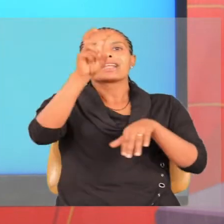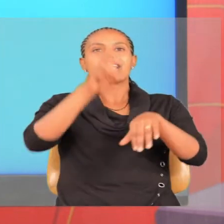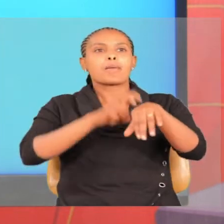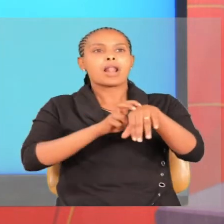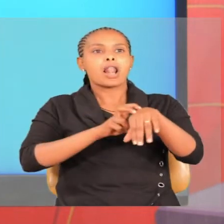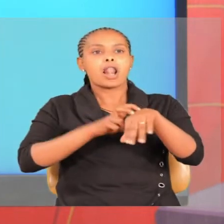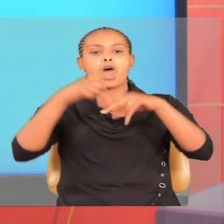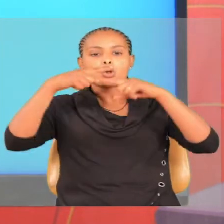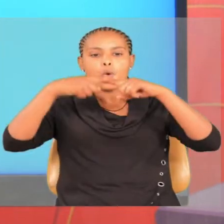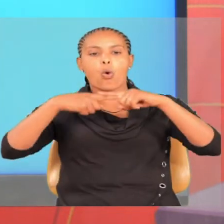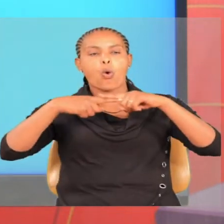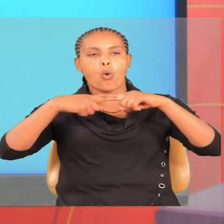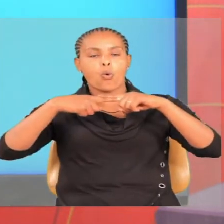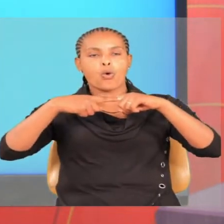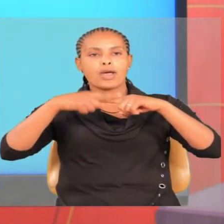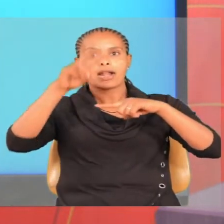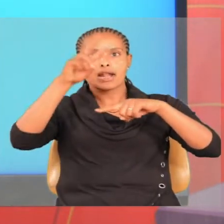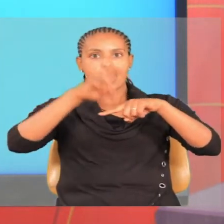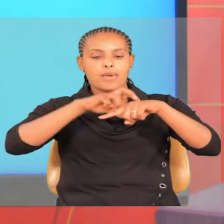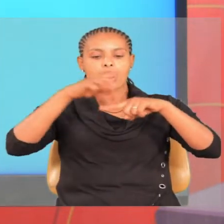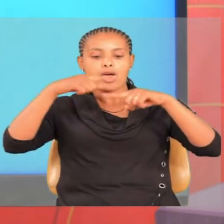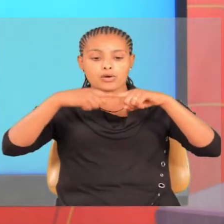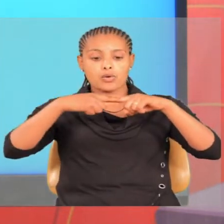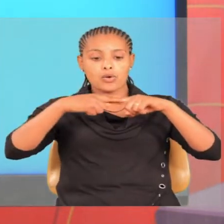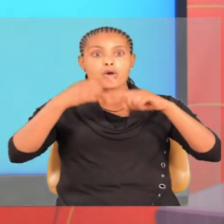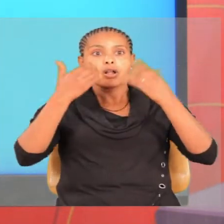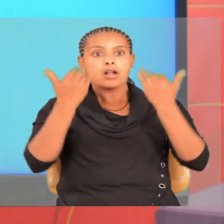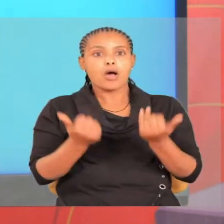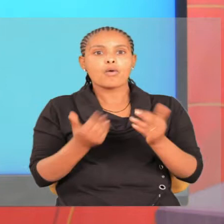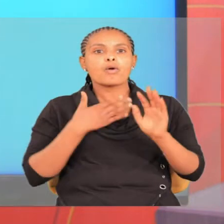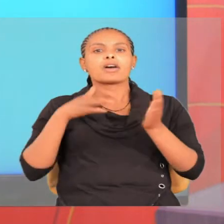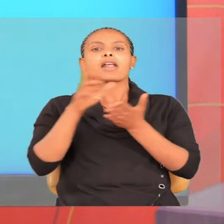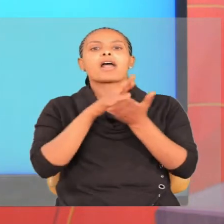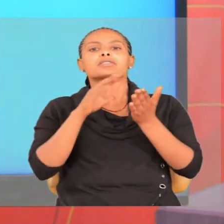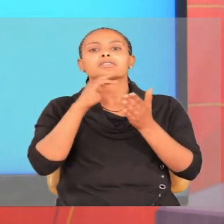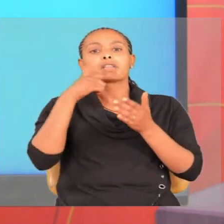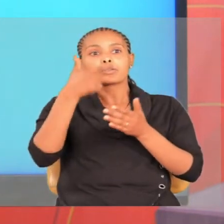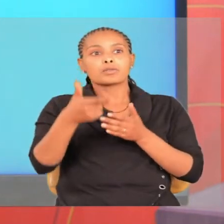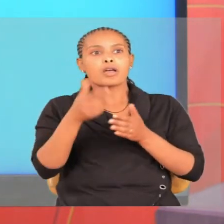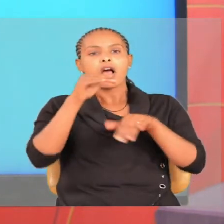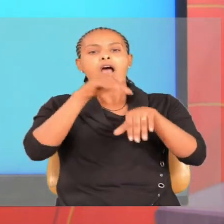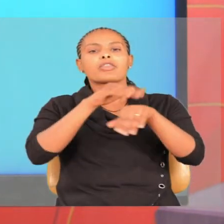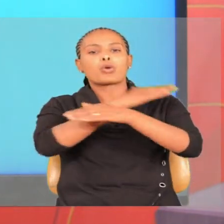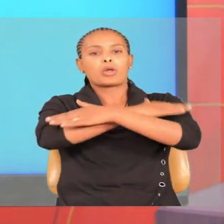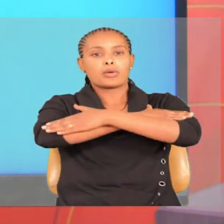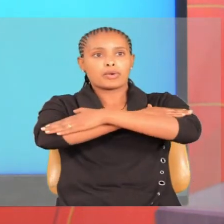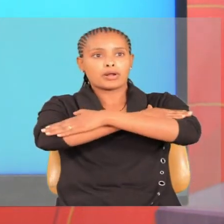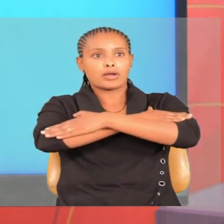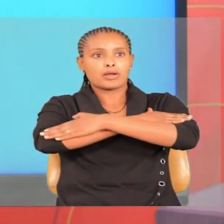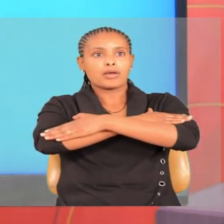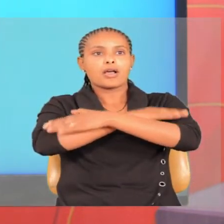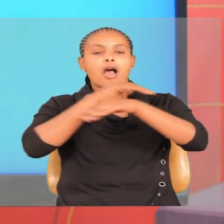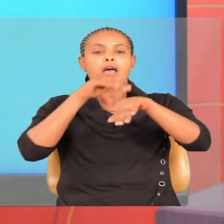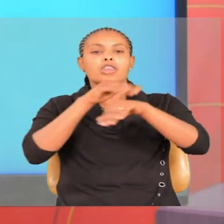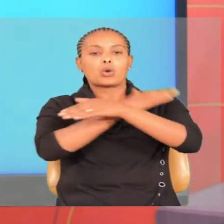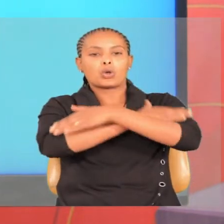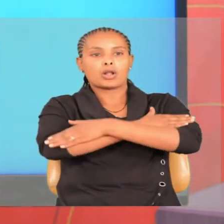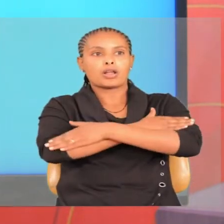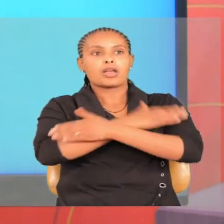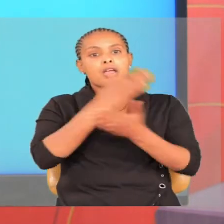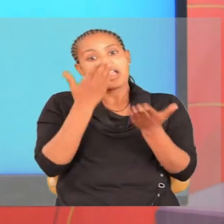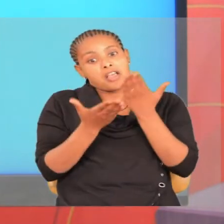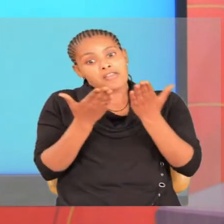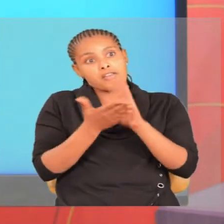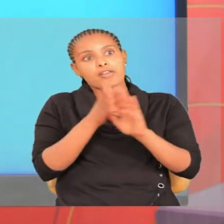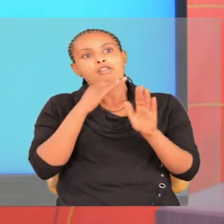arrow. You see, double arrow. Now a reaction is said to be at equilibrium reaction if and